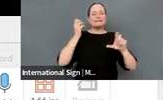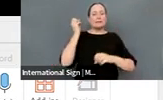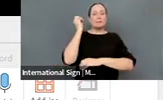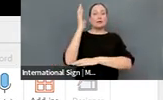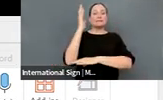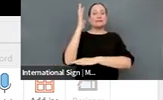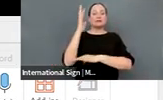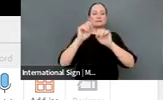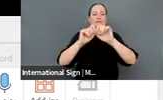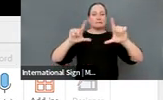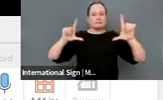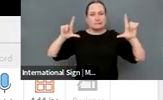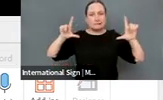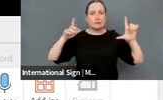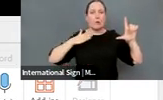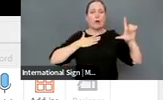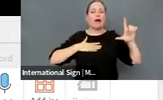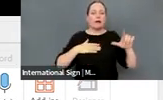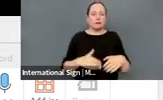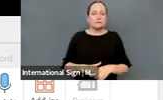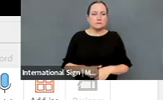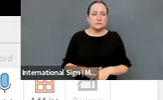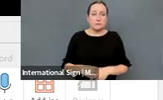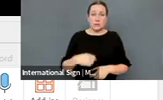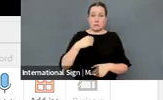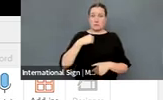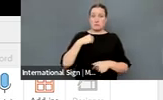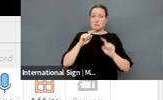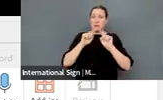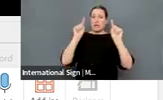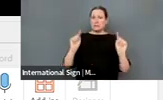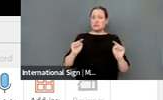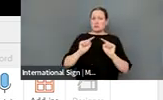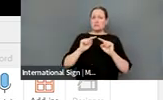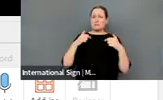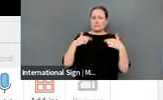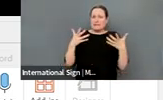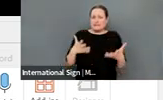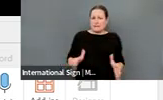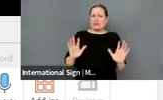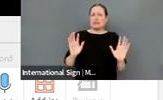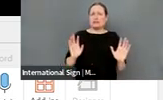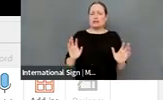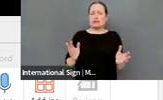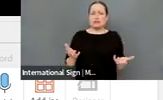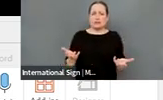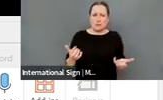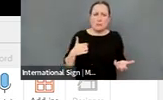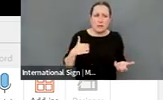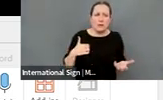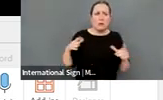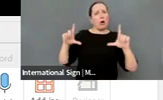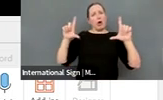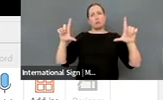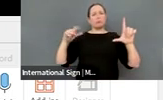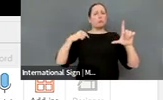broader view. Which I've done from my screen. Okay, good. From my screen.